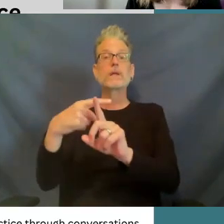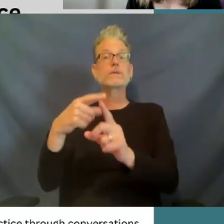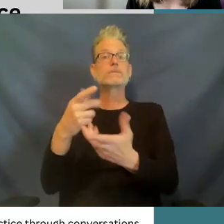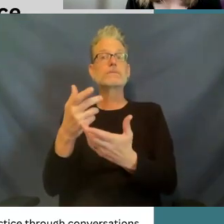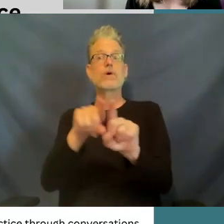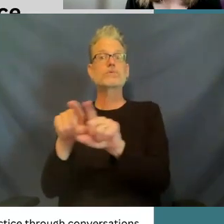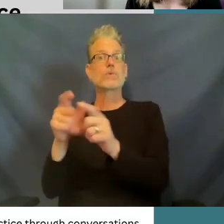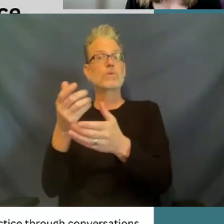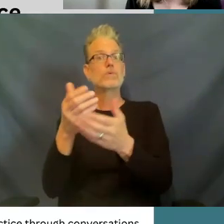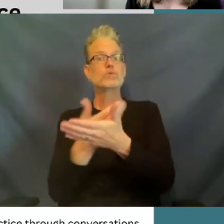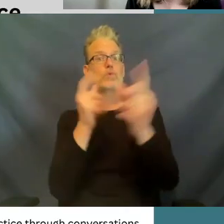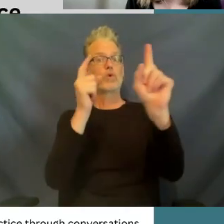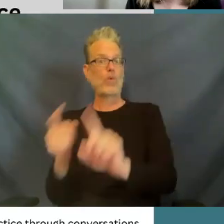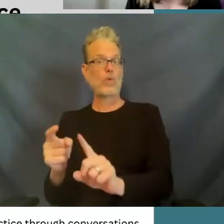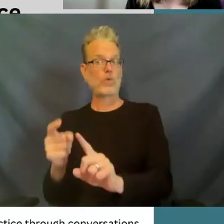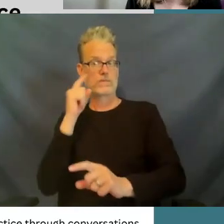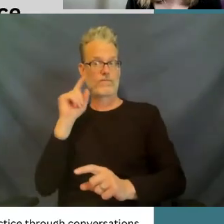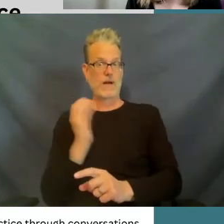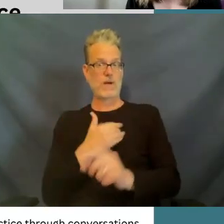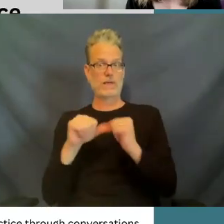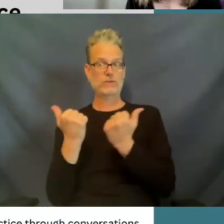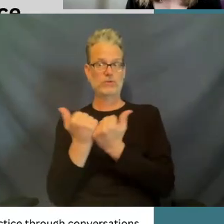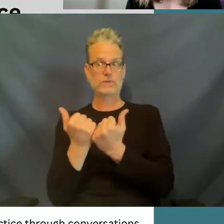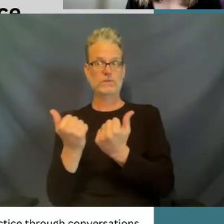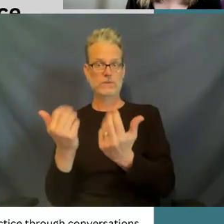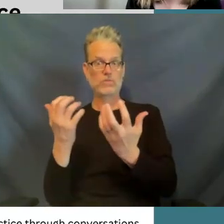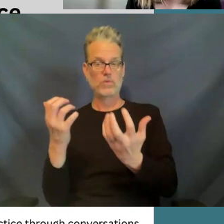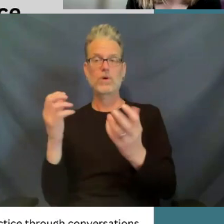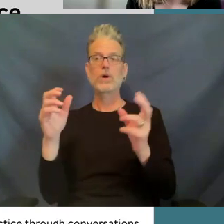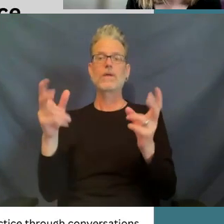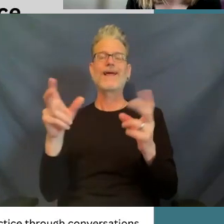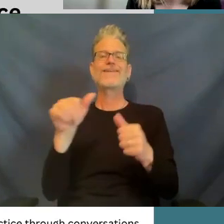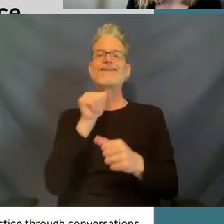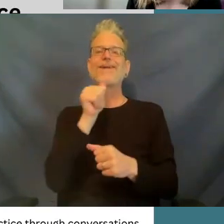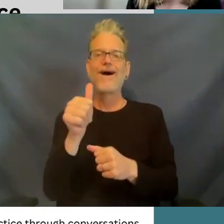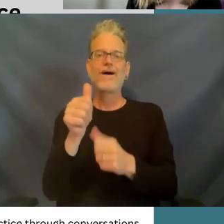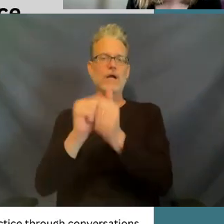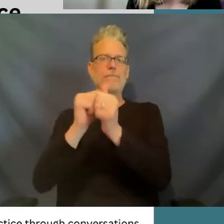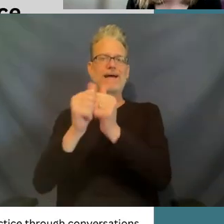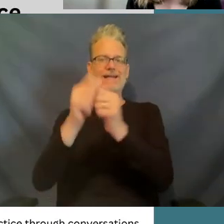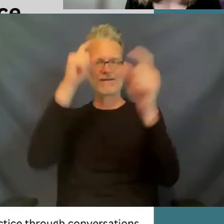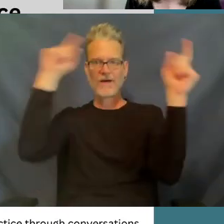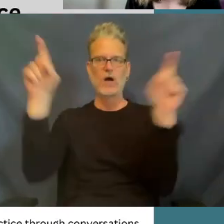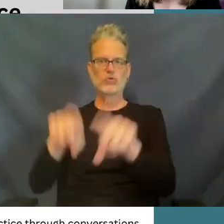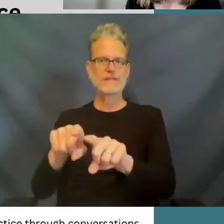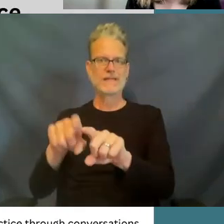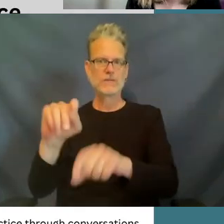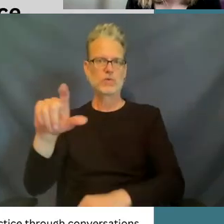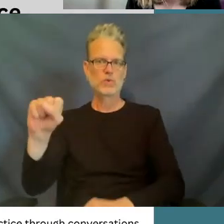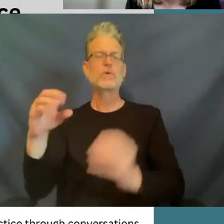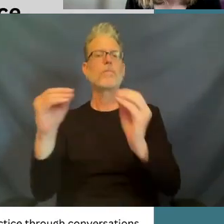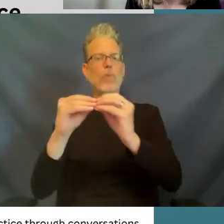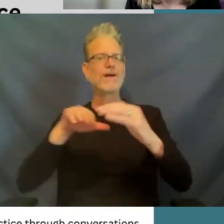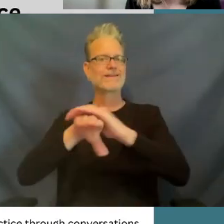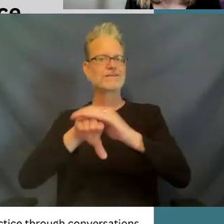undertaking to make especially the suite of non-competitive agreement tools in its toolbox more accessible to